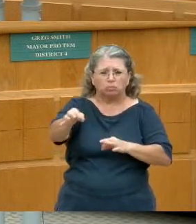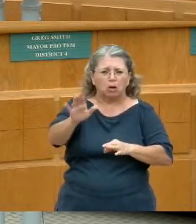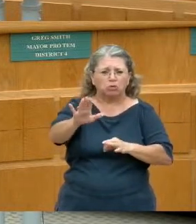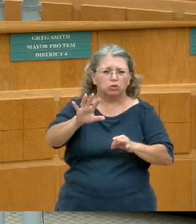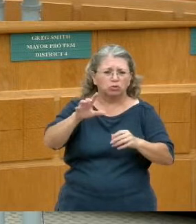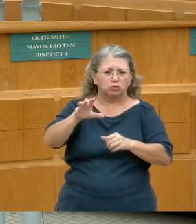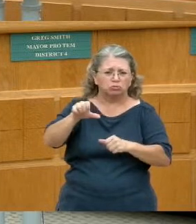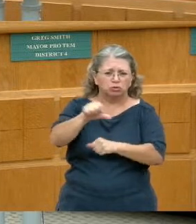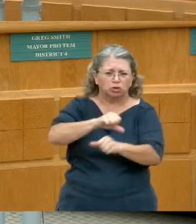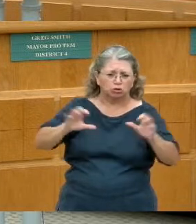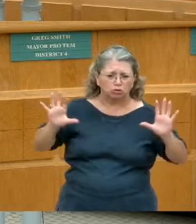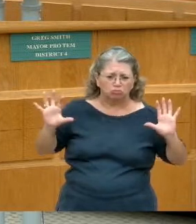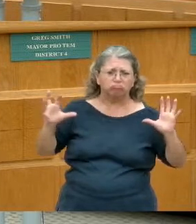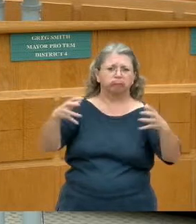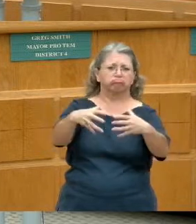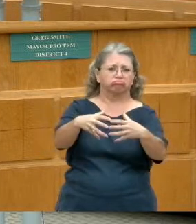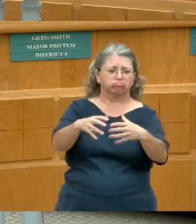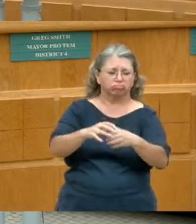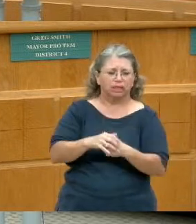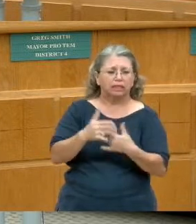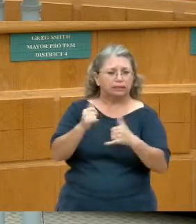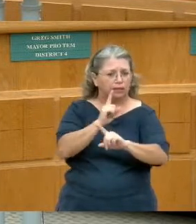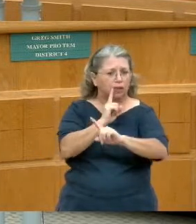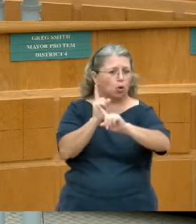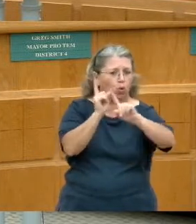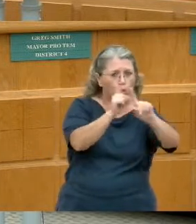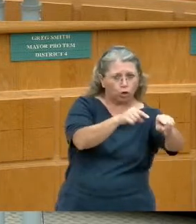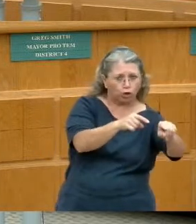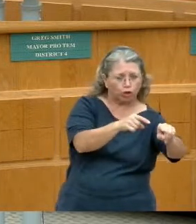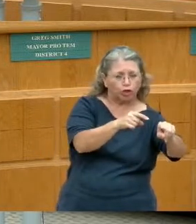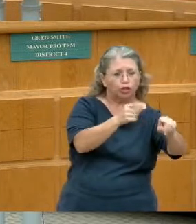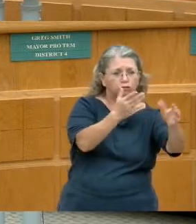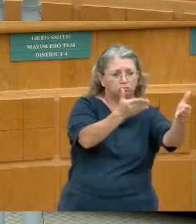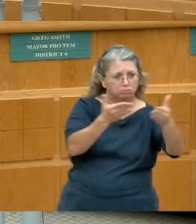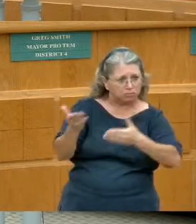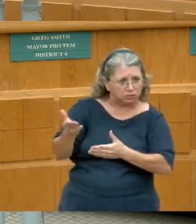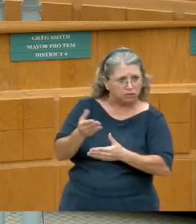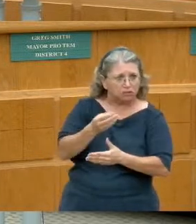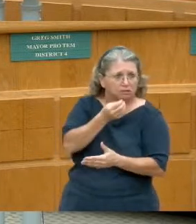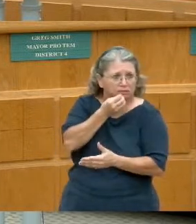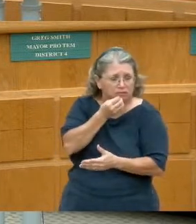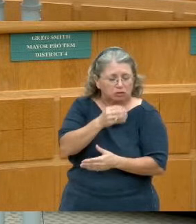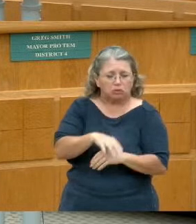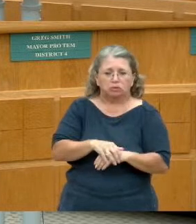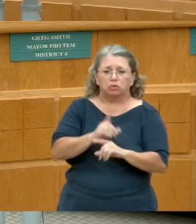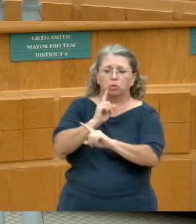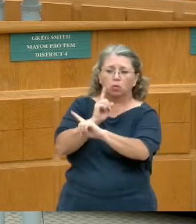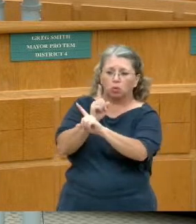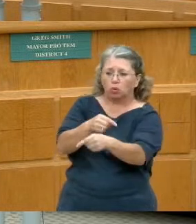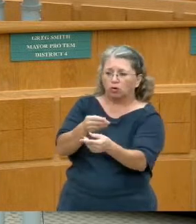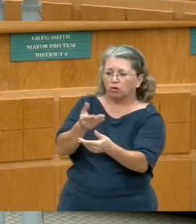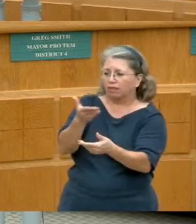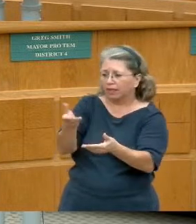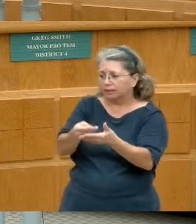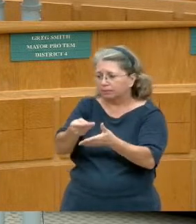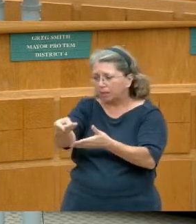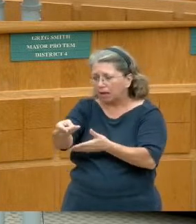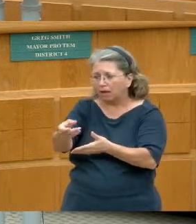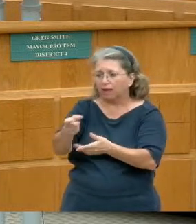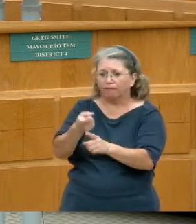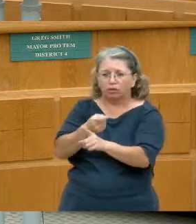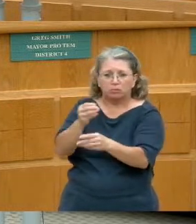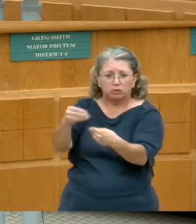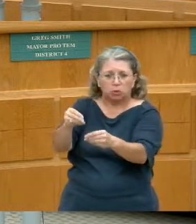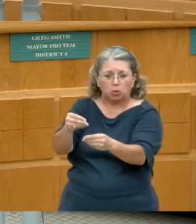if you can. Do curbside and takeout if you can. All these things will help to decrease the transmission rate and keep it